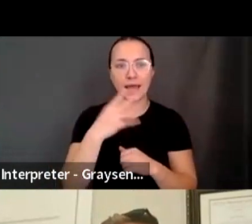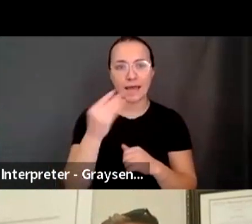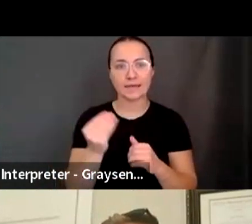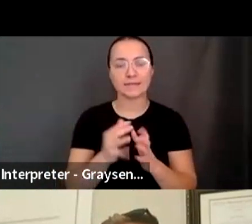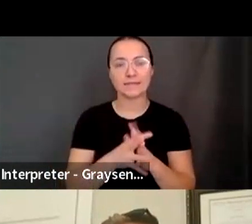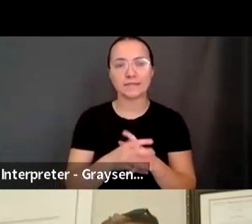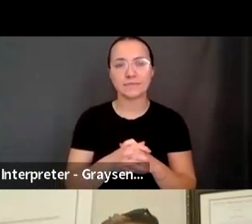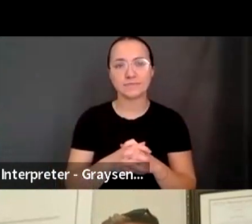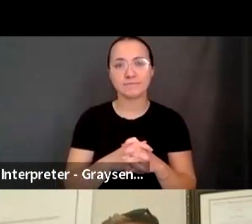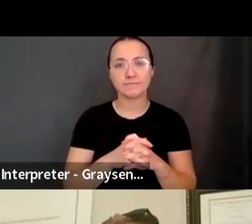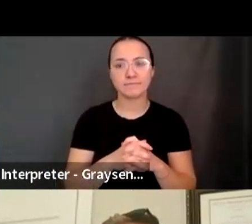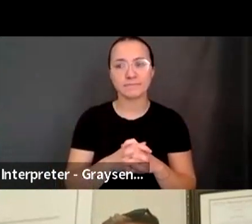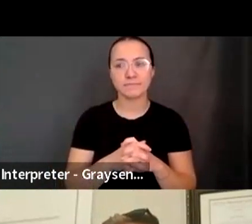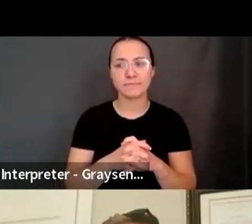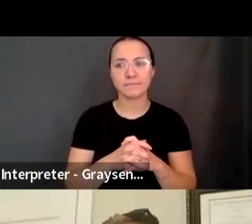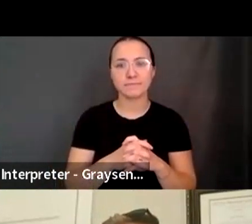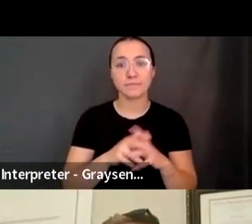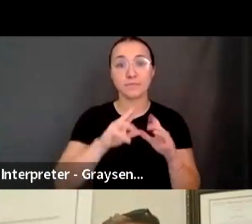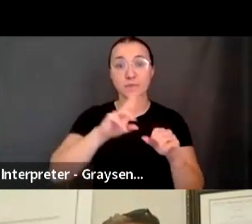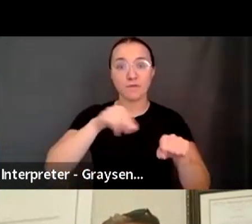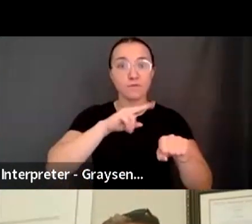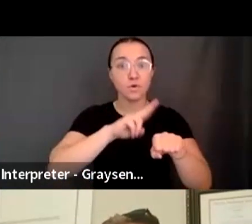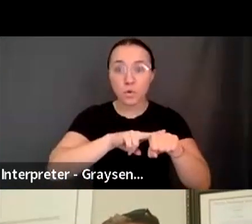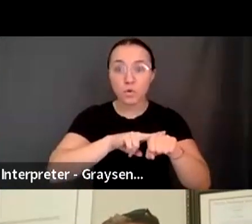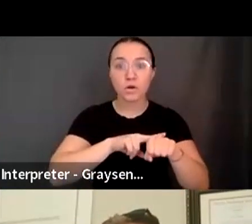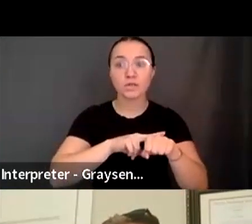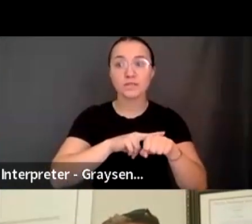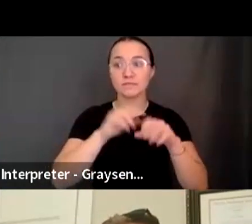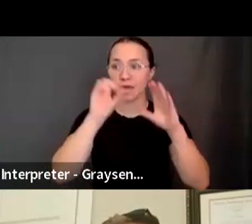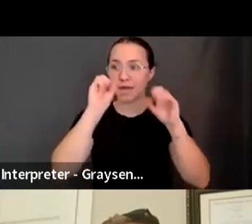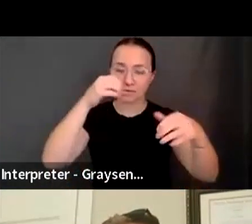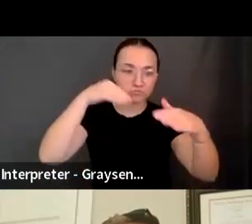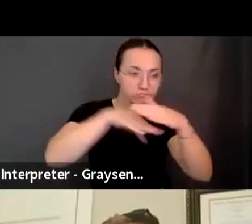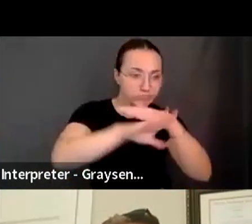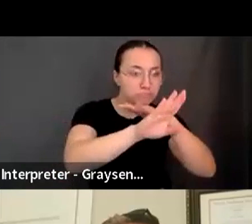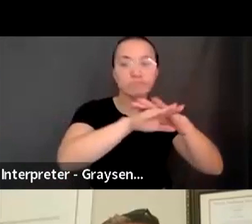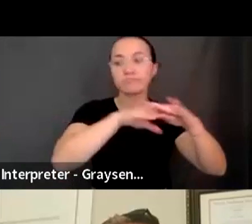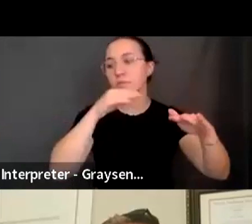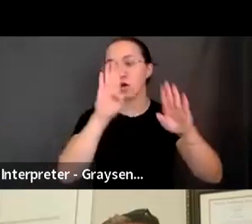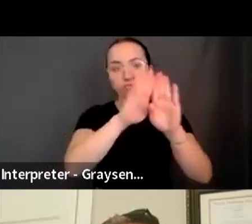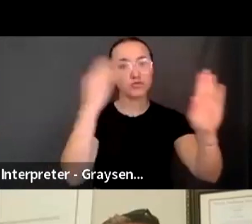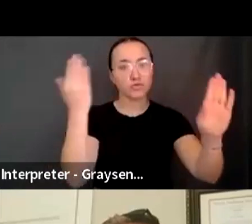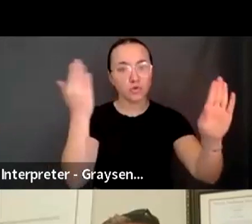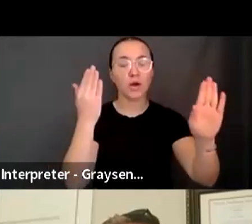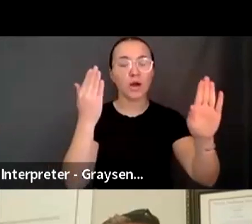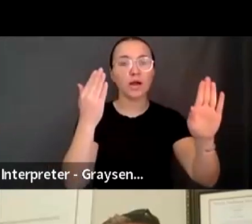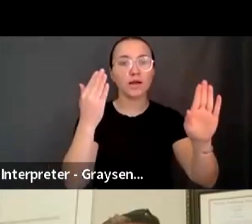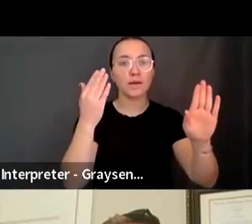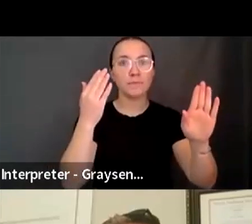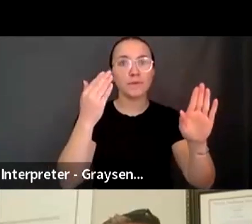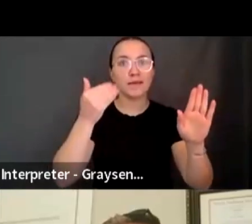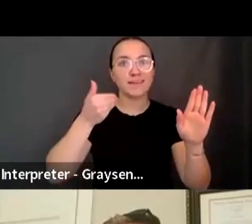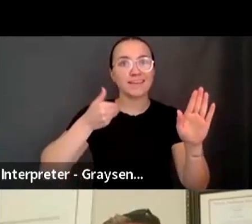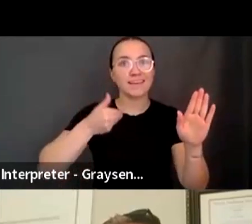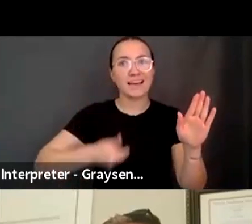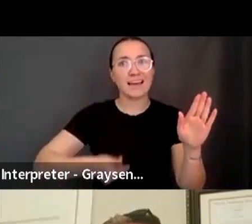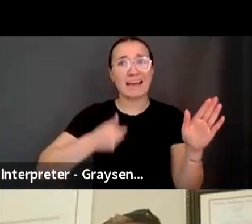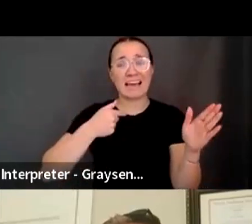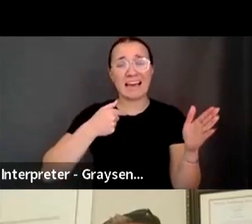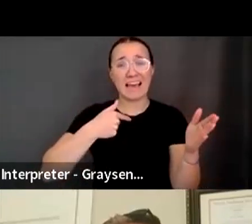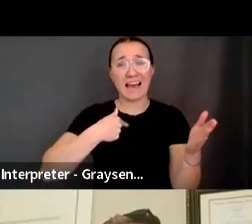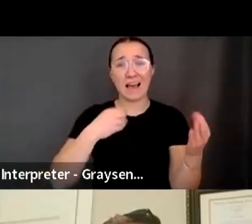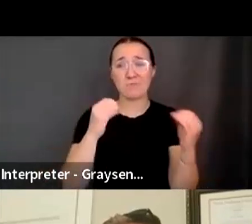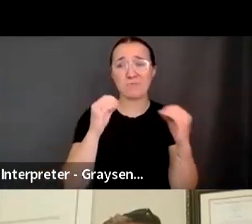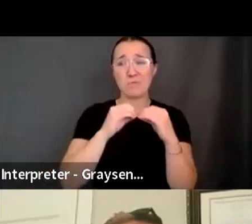of course, I can get in and out of places when there's not. I'm kind of offset by people being